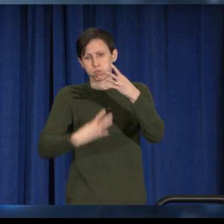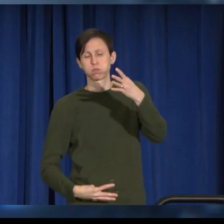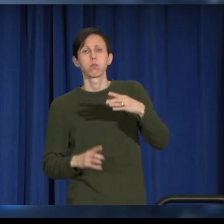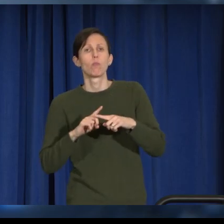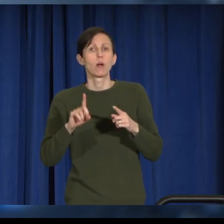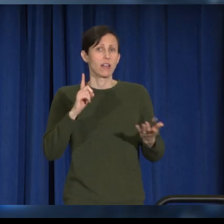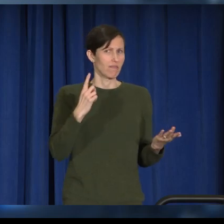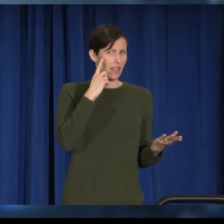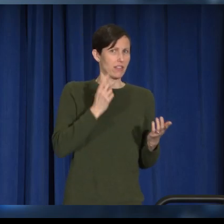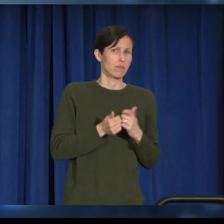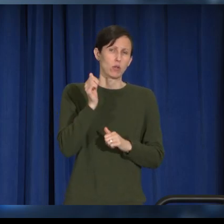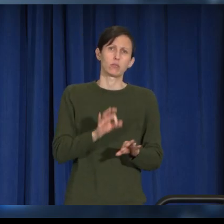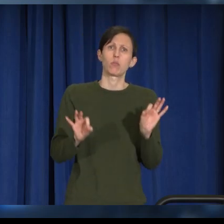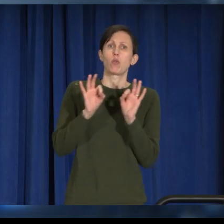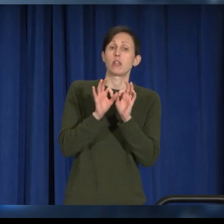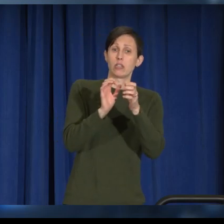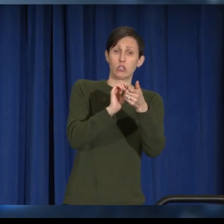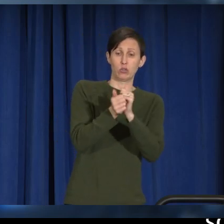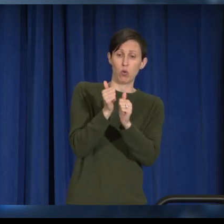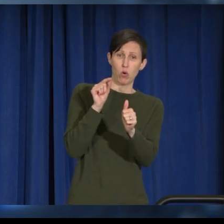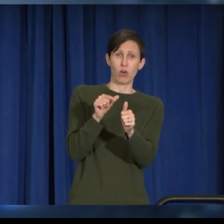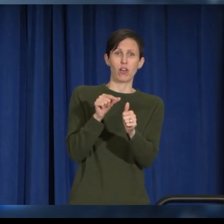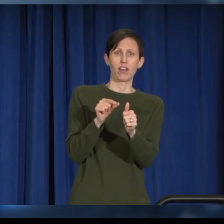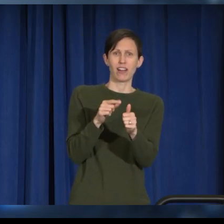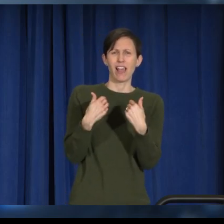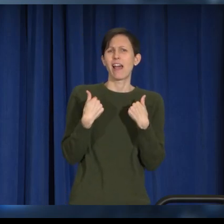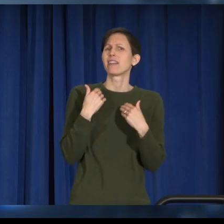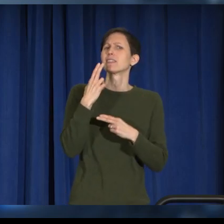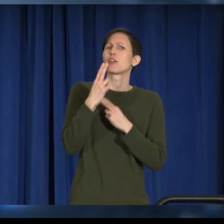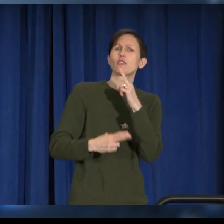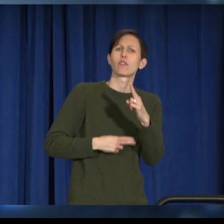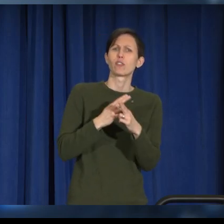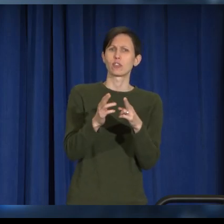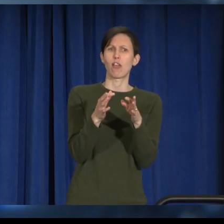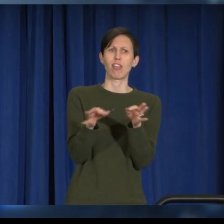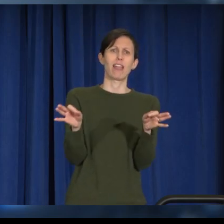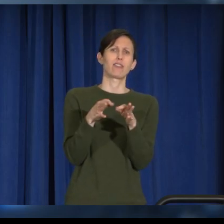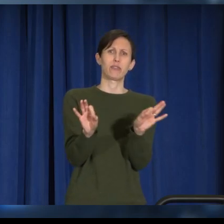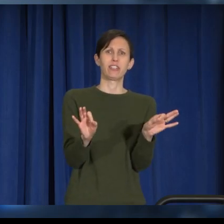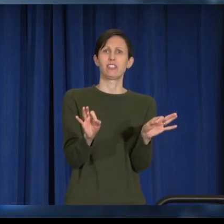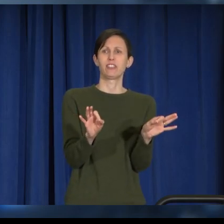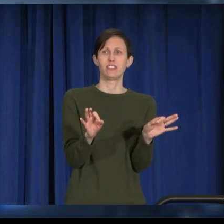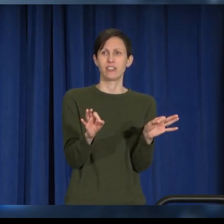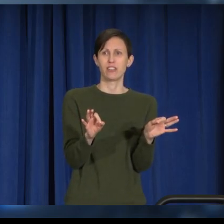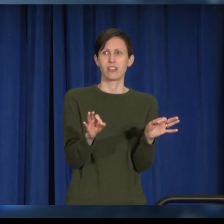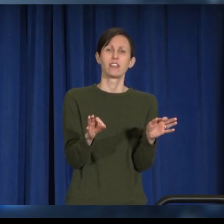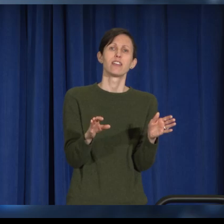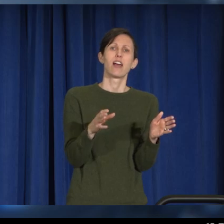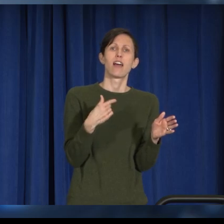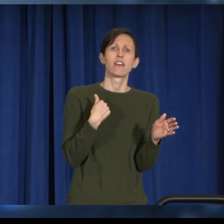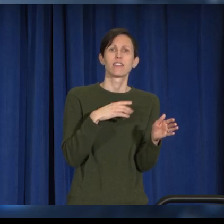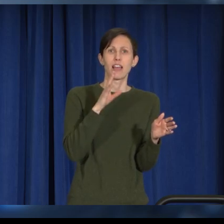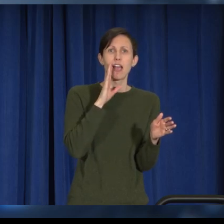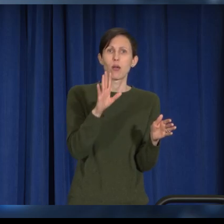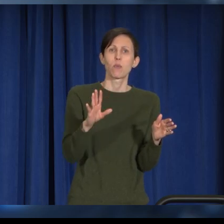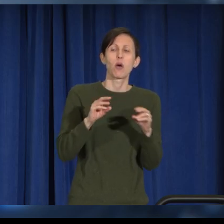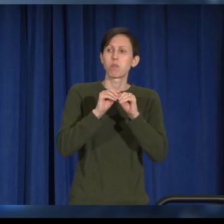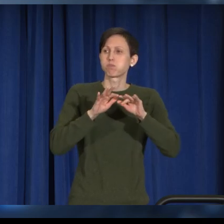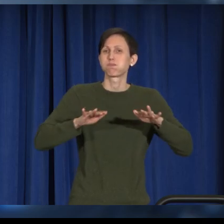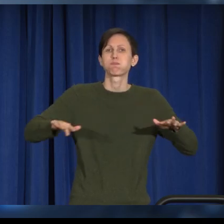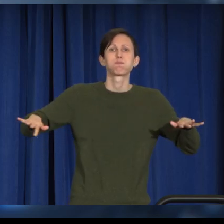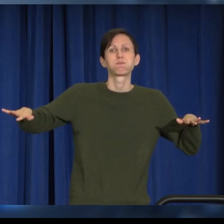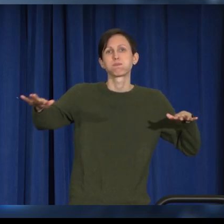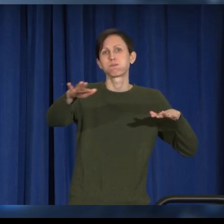sport, there's a universal language that I think cuts across all aspects of society